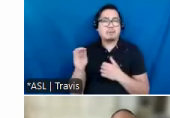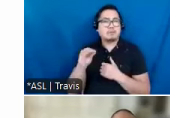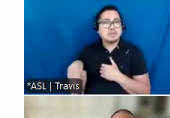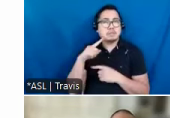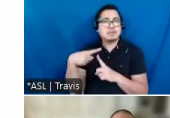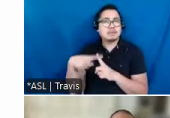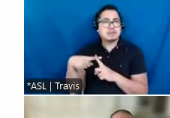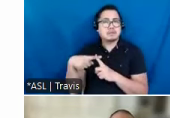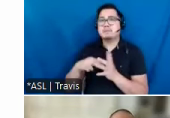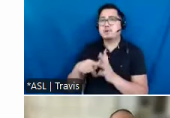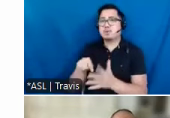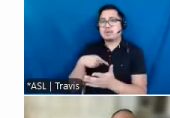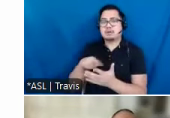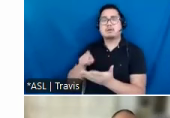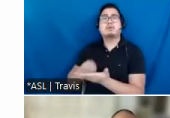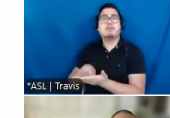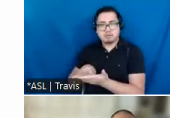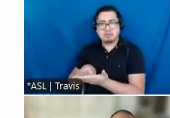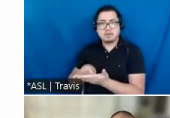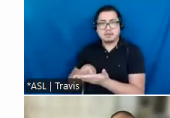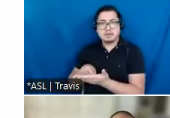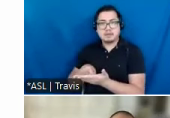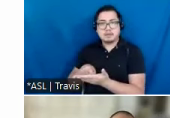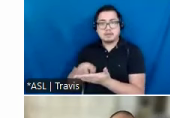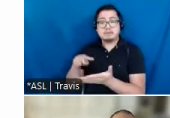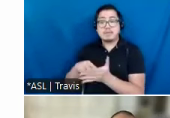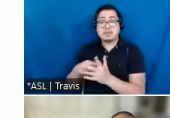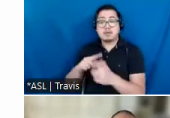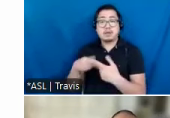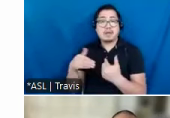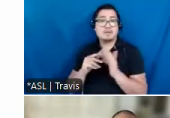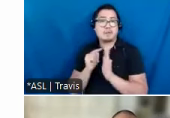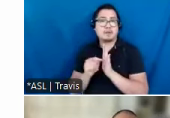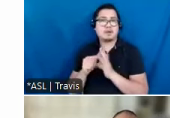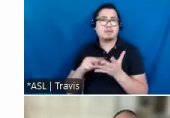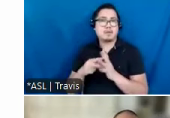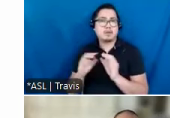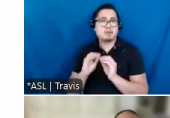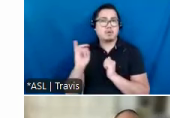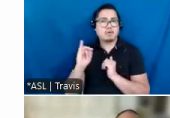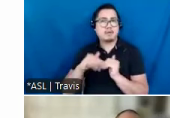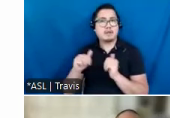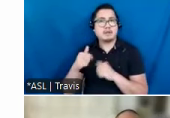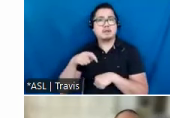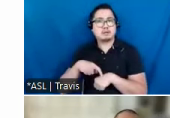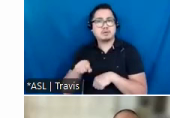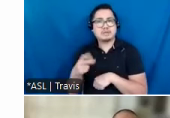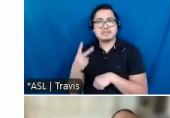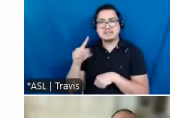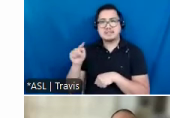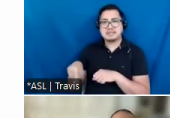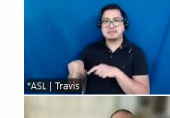good indication that whether there are periods of higher infection than other periods. And you can see that in this